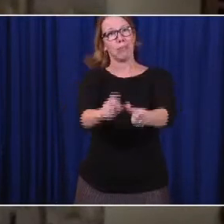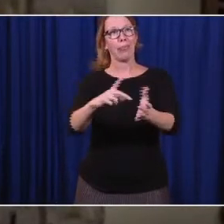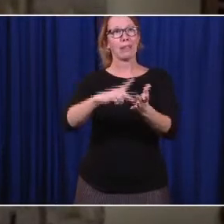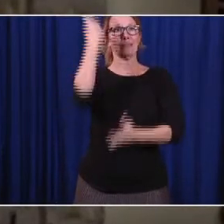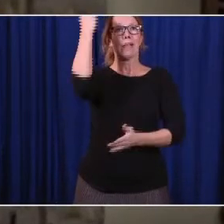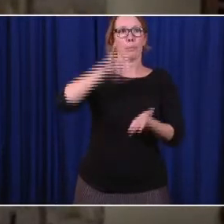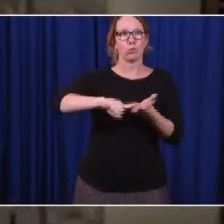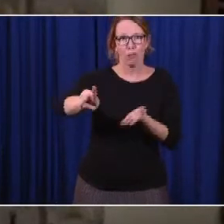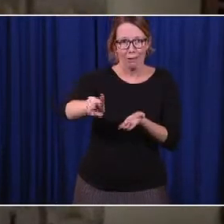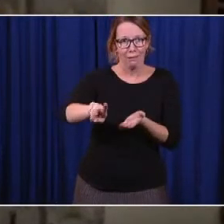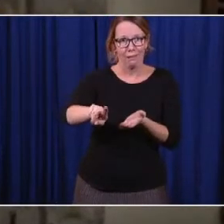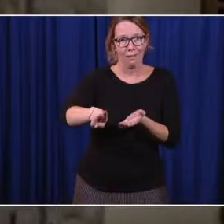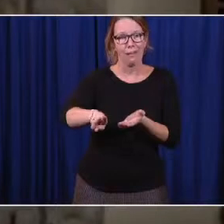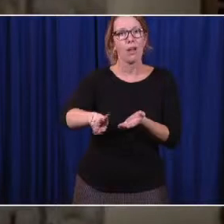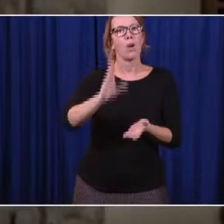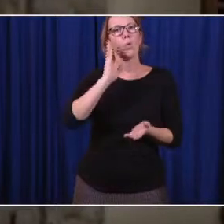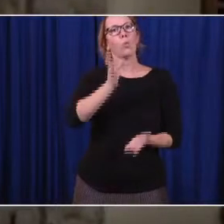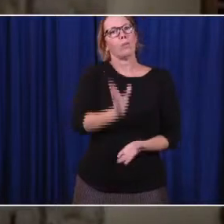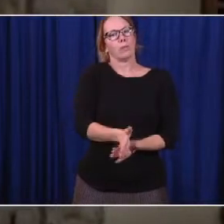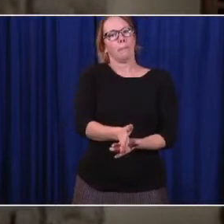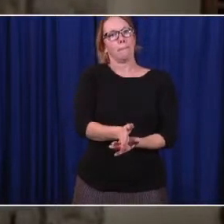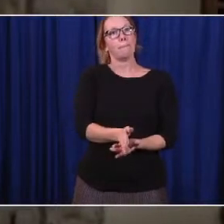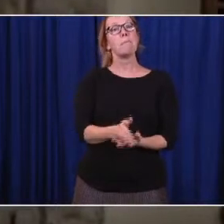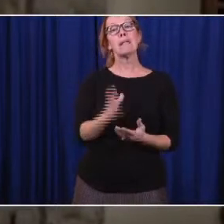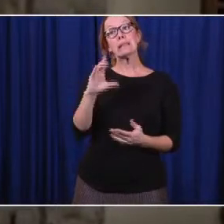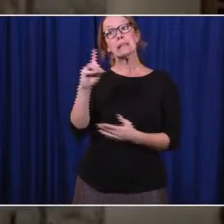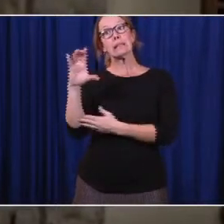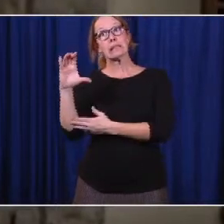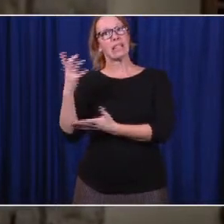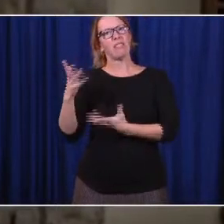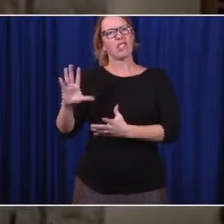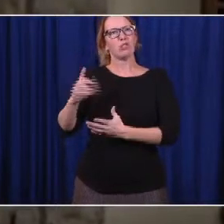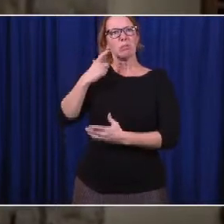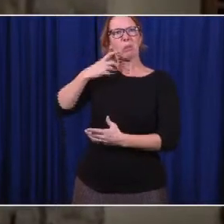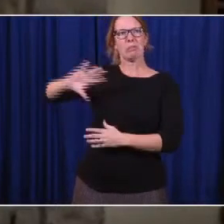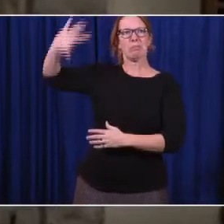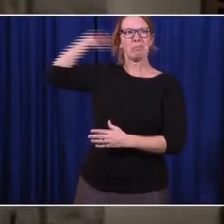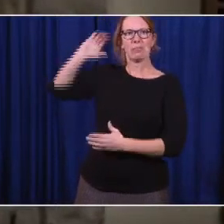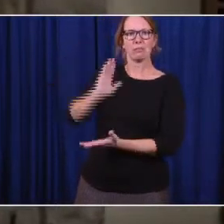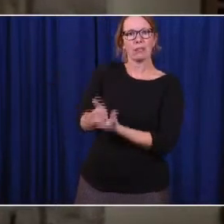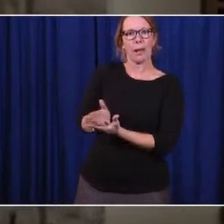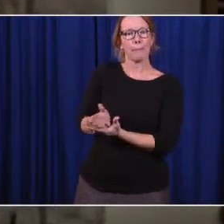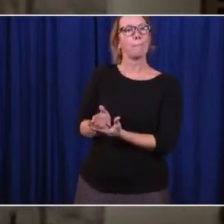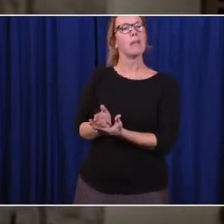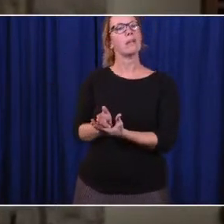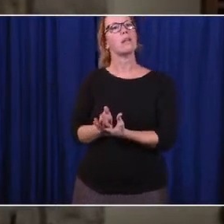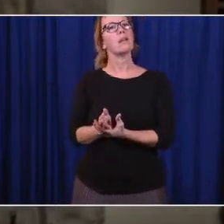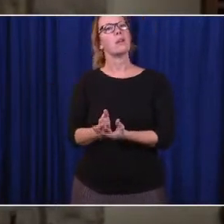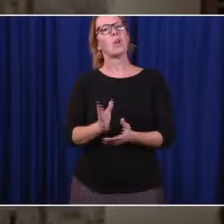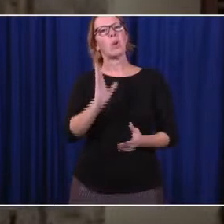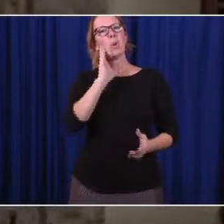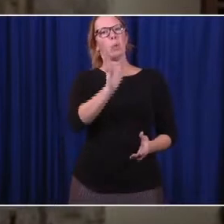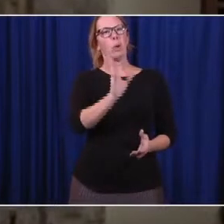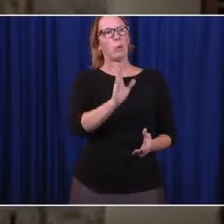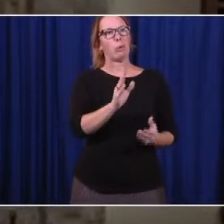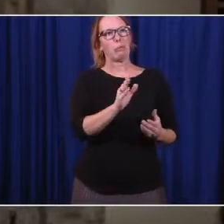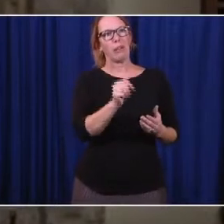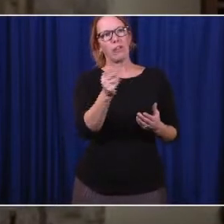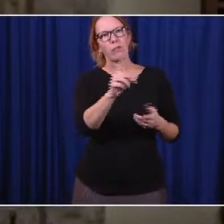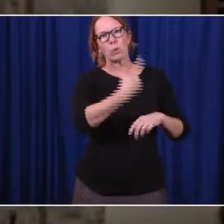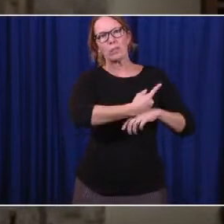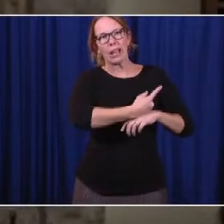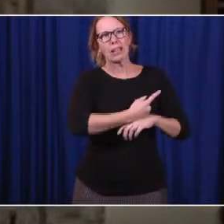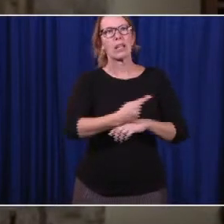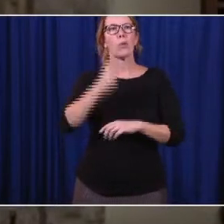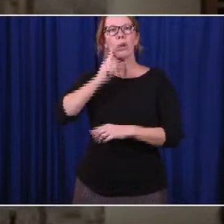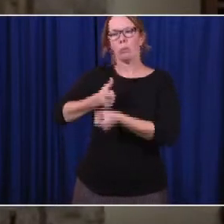of caution, even though the CDC had moved on. We will now be adopting next few days the